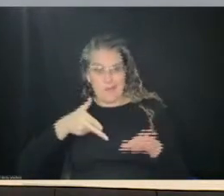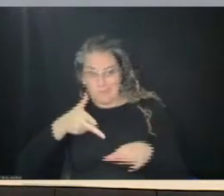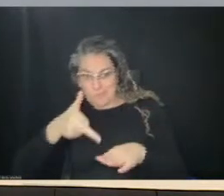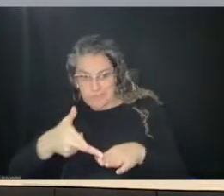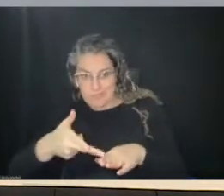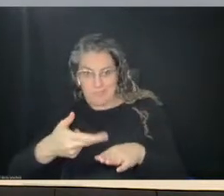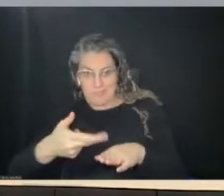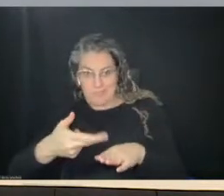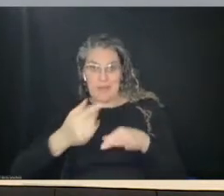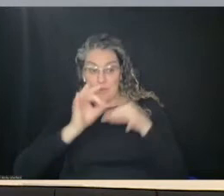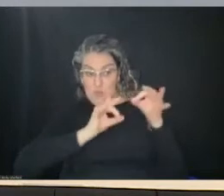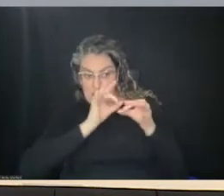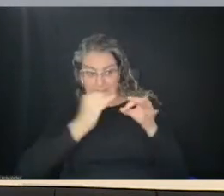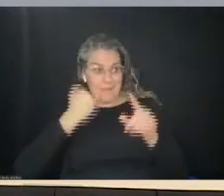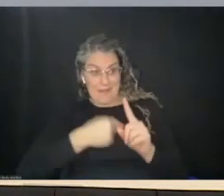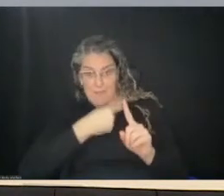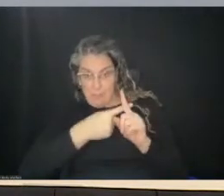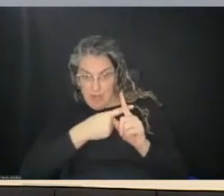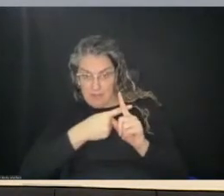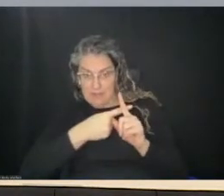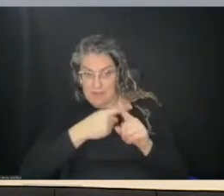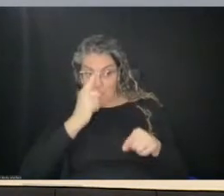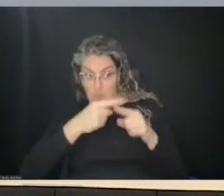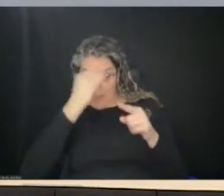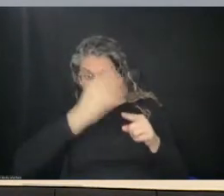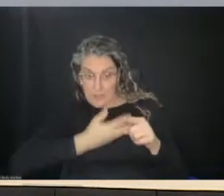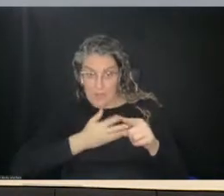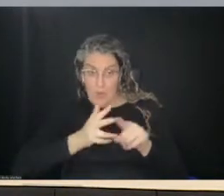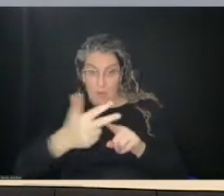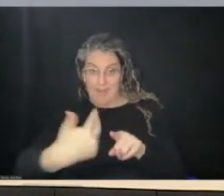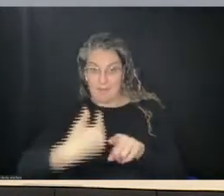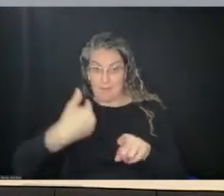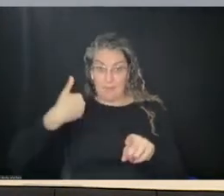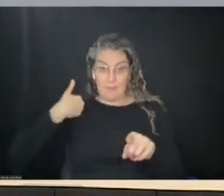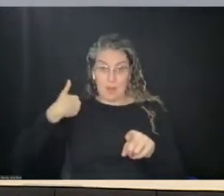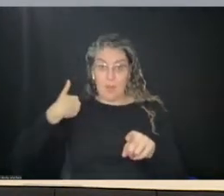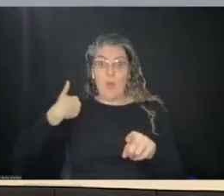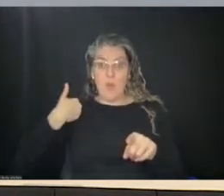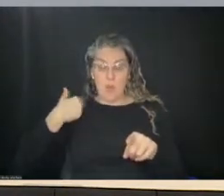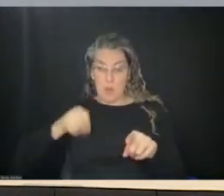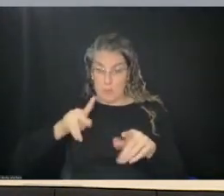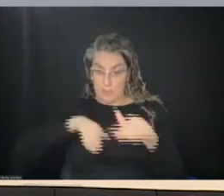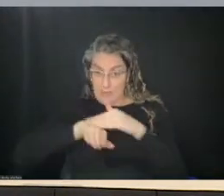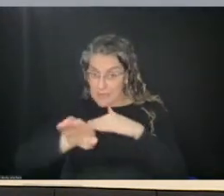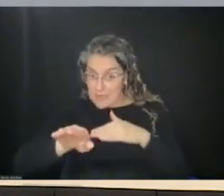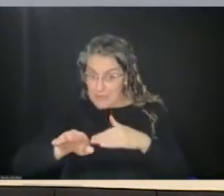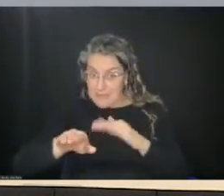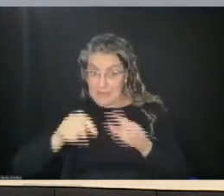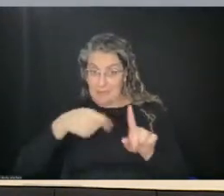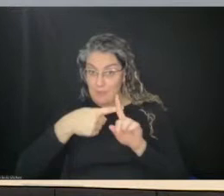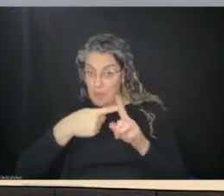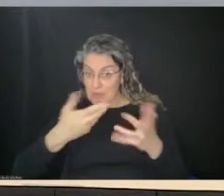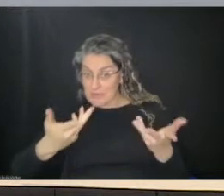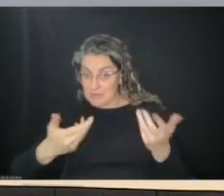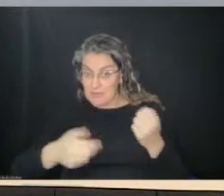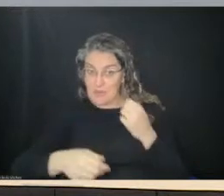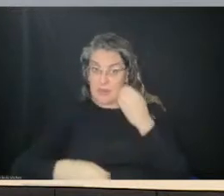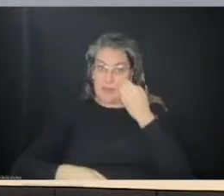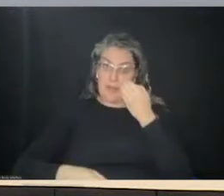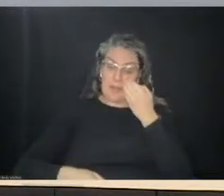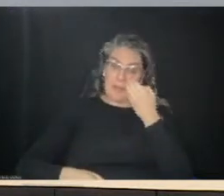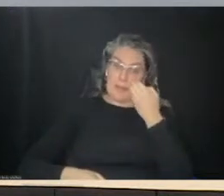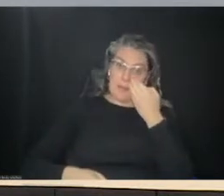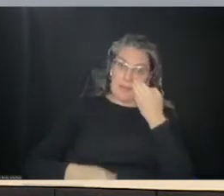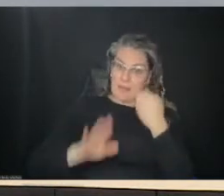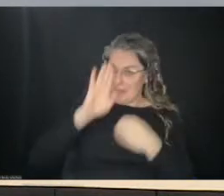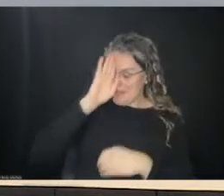And if you do test positive, will you be turned around at the border? What is the process after that? Hi, Louise. So a